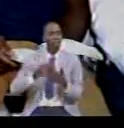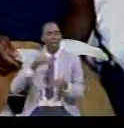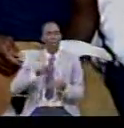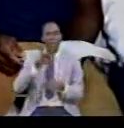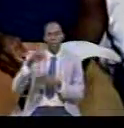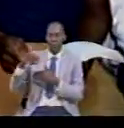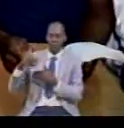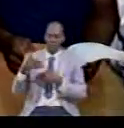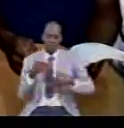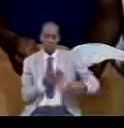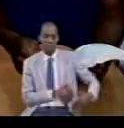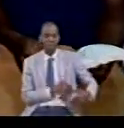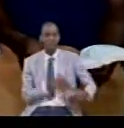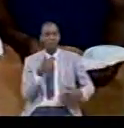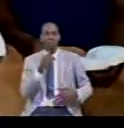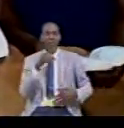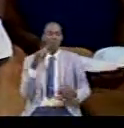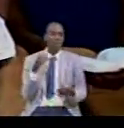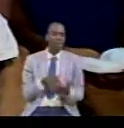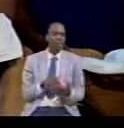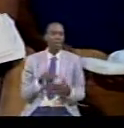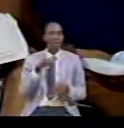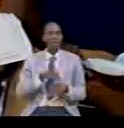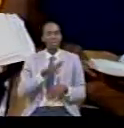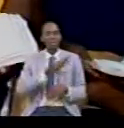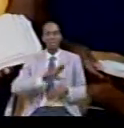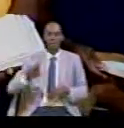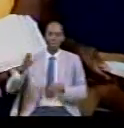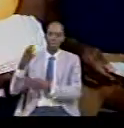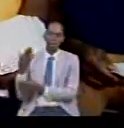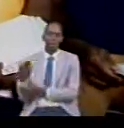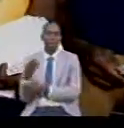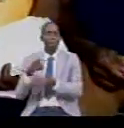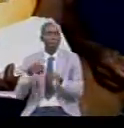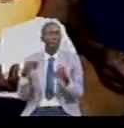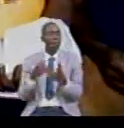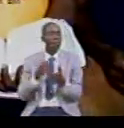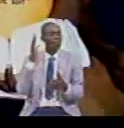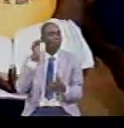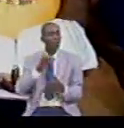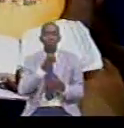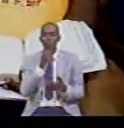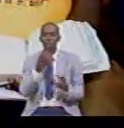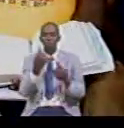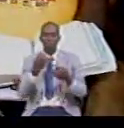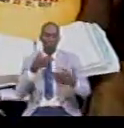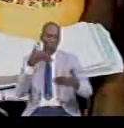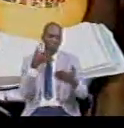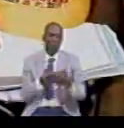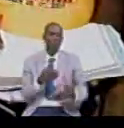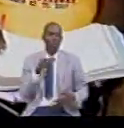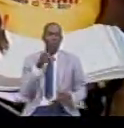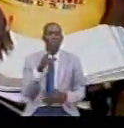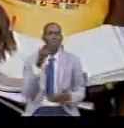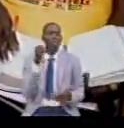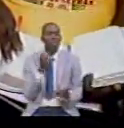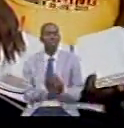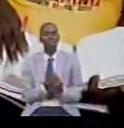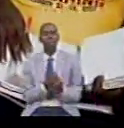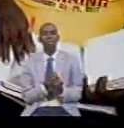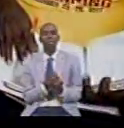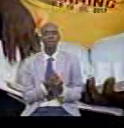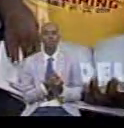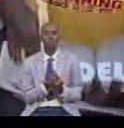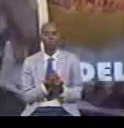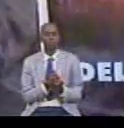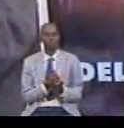side, and 10,000 at thy right hand, but it shall not come near thee.